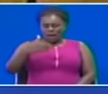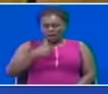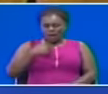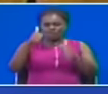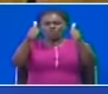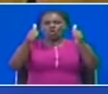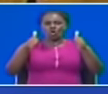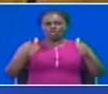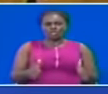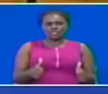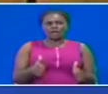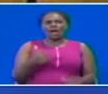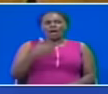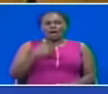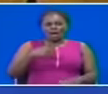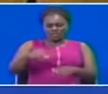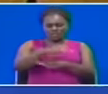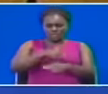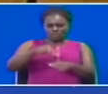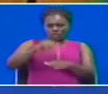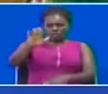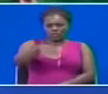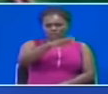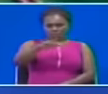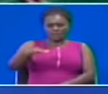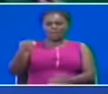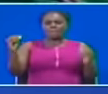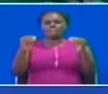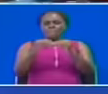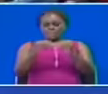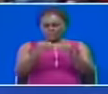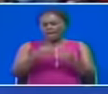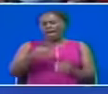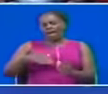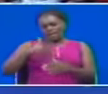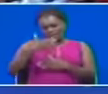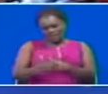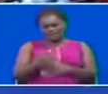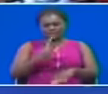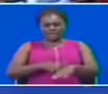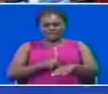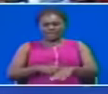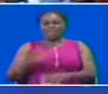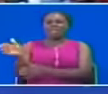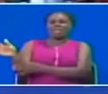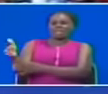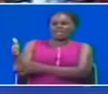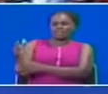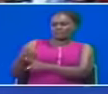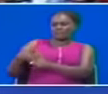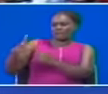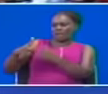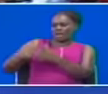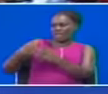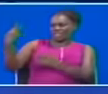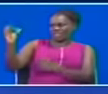gazetted notice to have the National Assembly reconvene for yet another special sitting on Thursday from